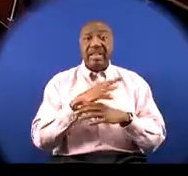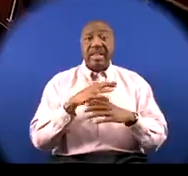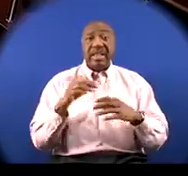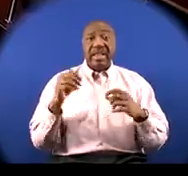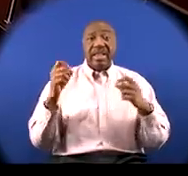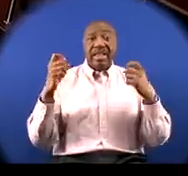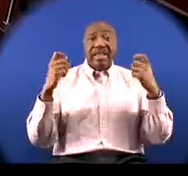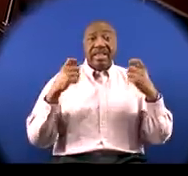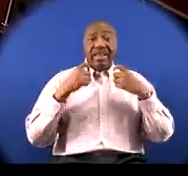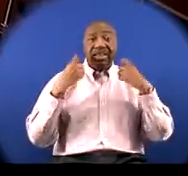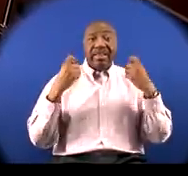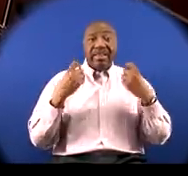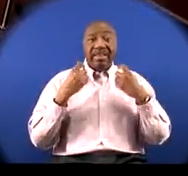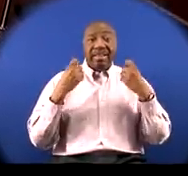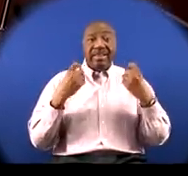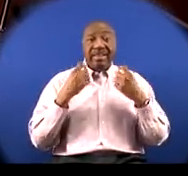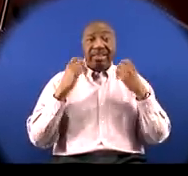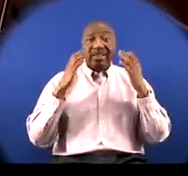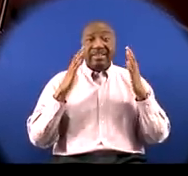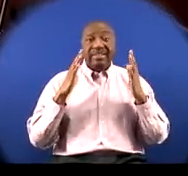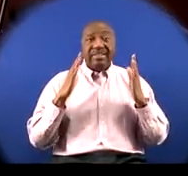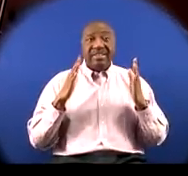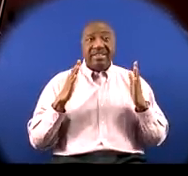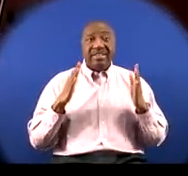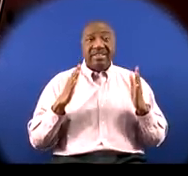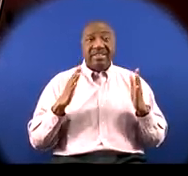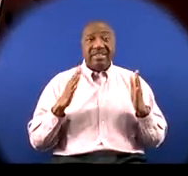Beneath that flood.